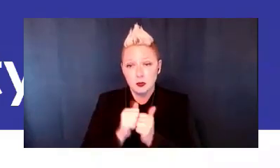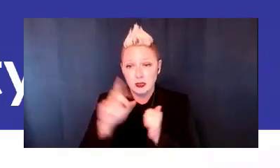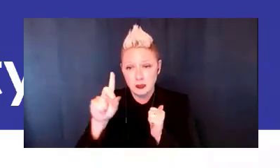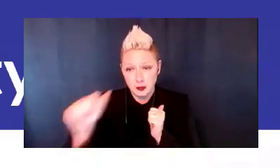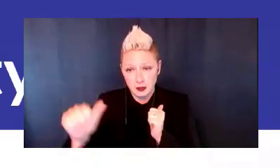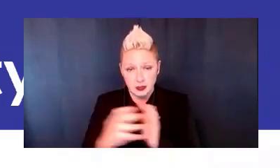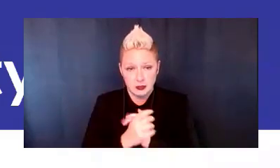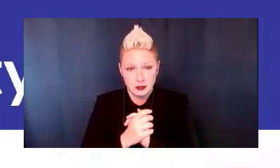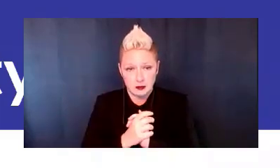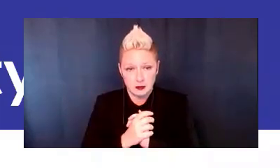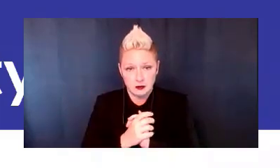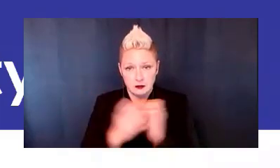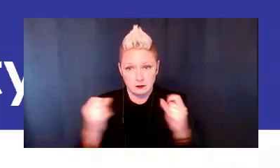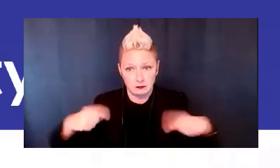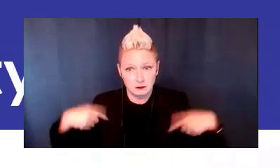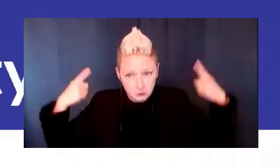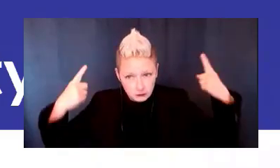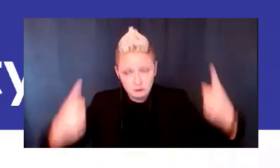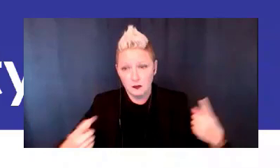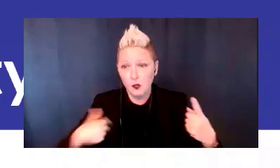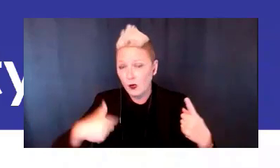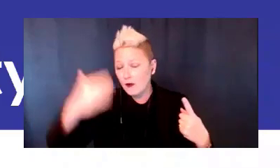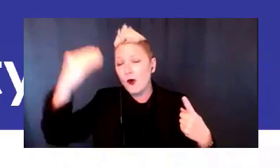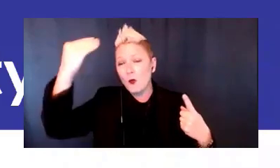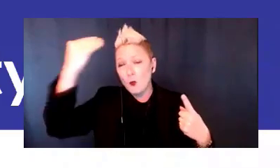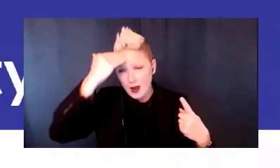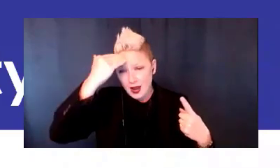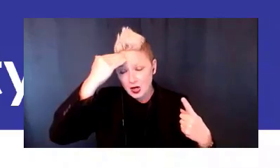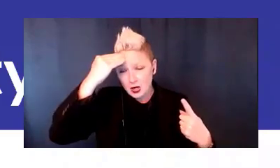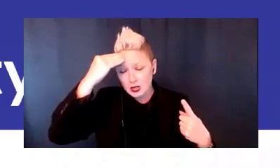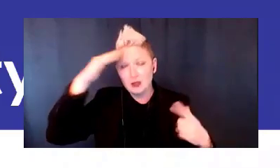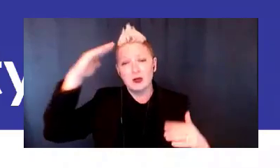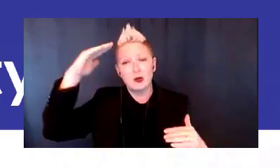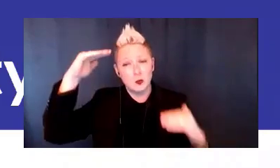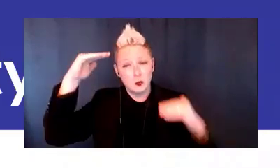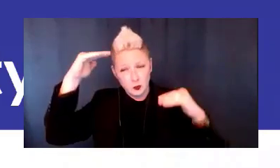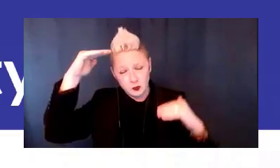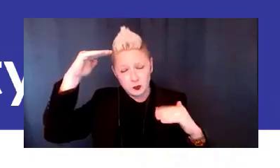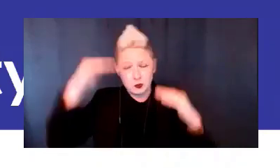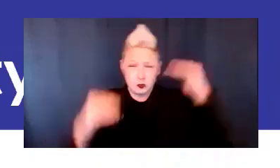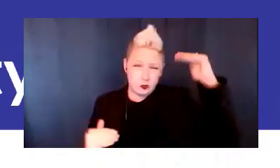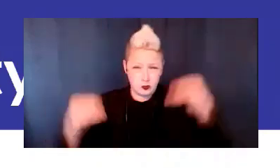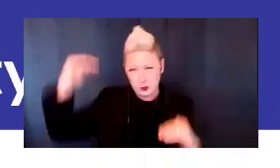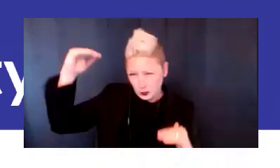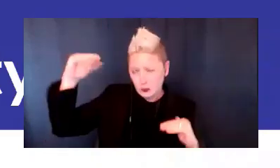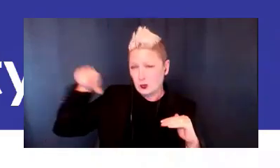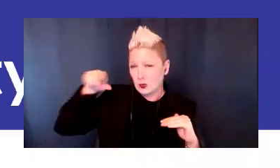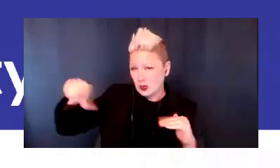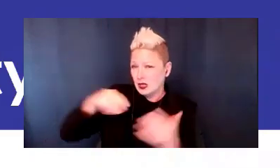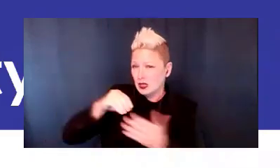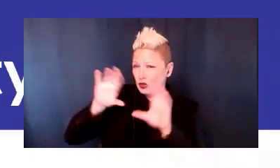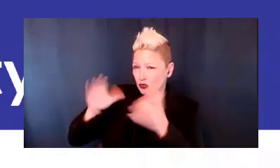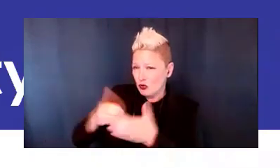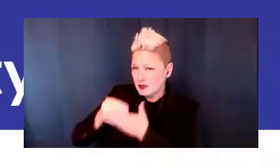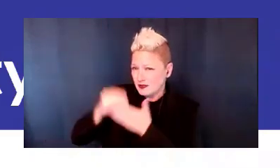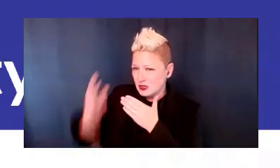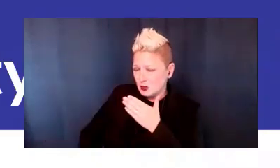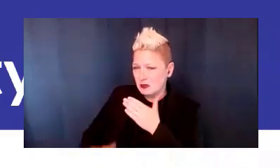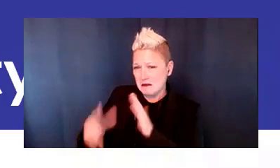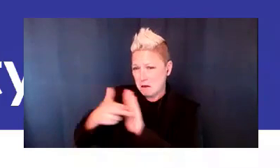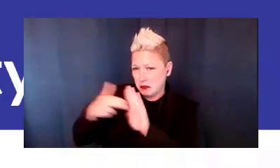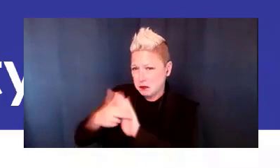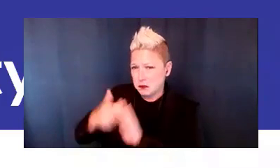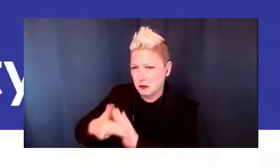For decades, we have been aware of the disproportionate disability identification of certain groups of students. We also